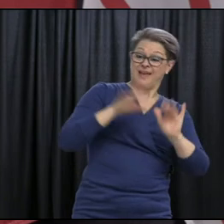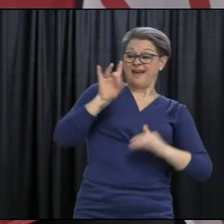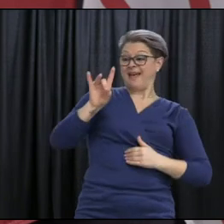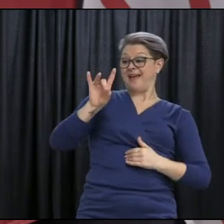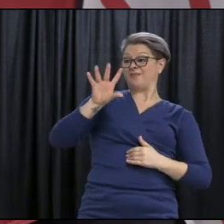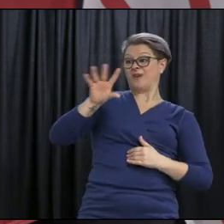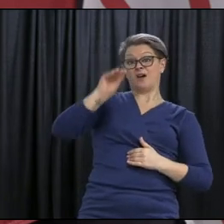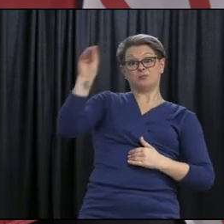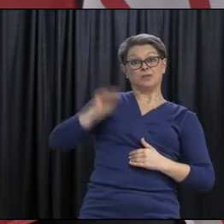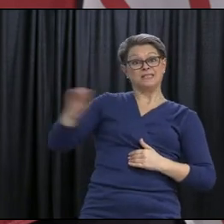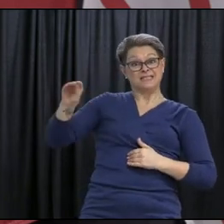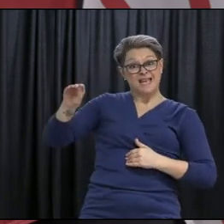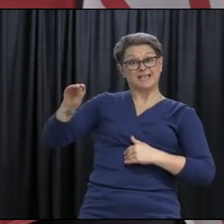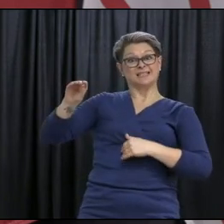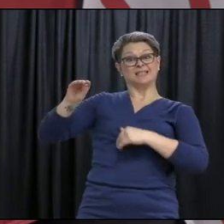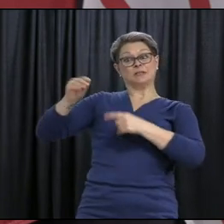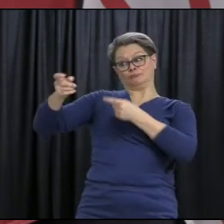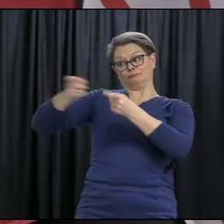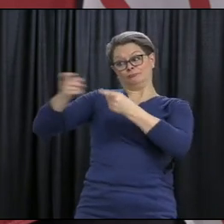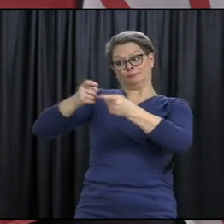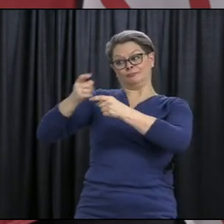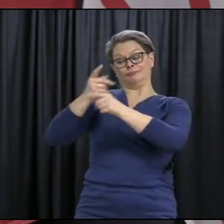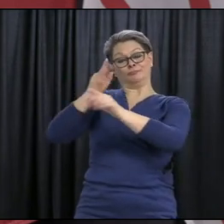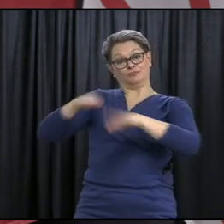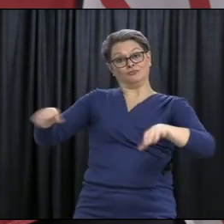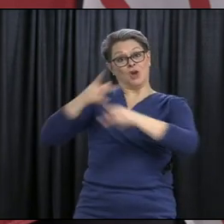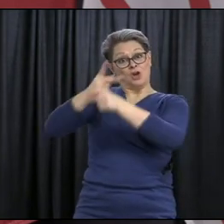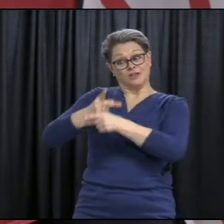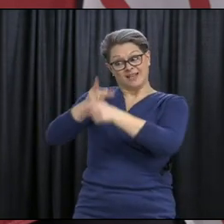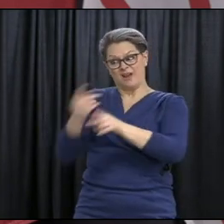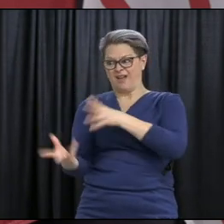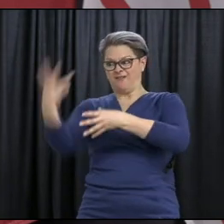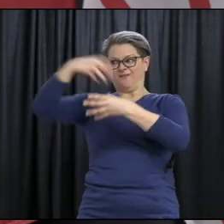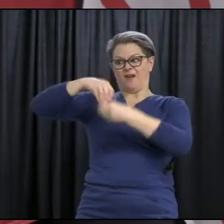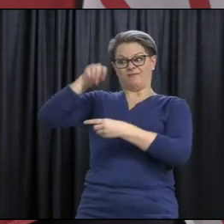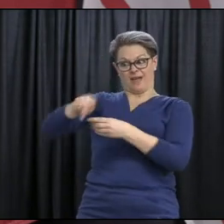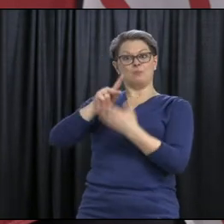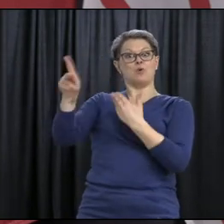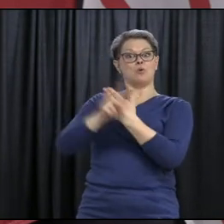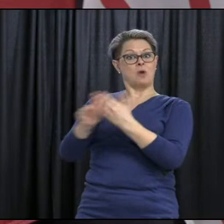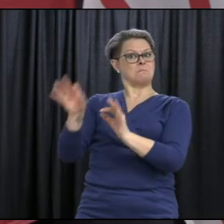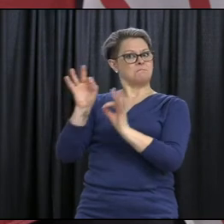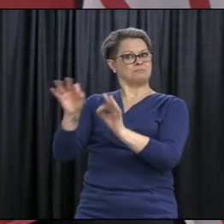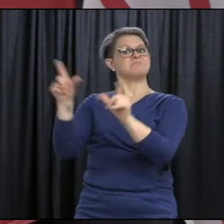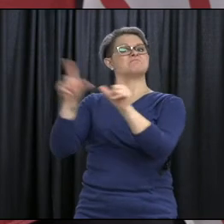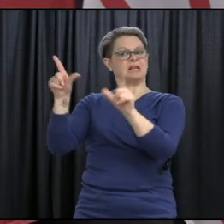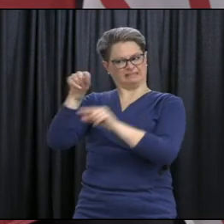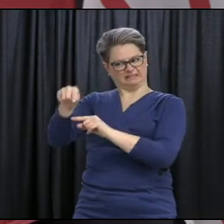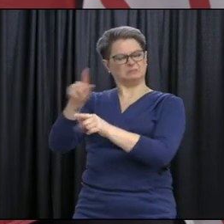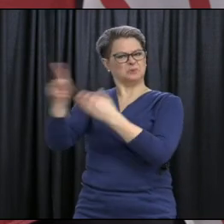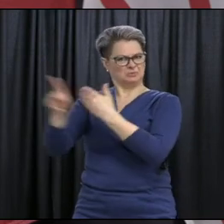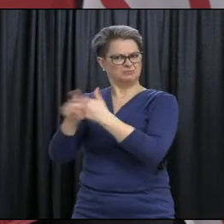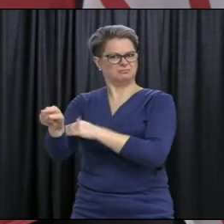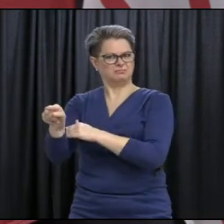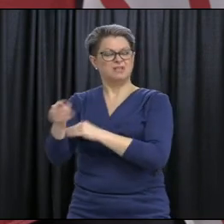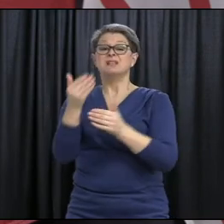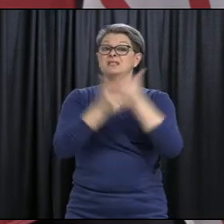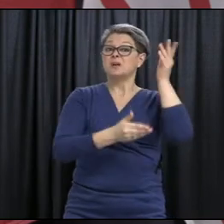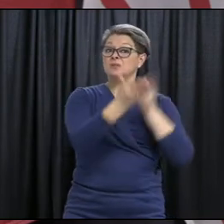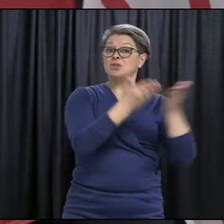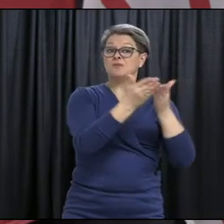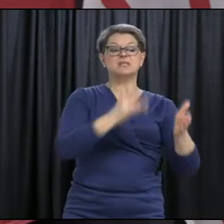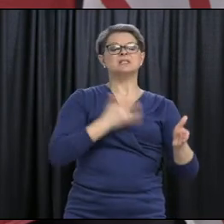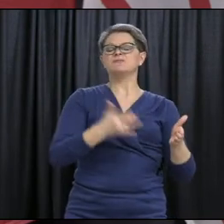of the entire regulated childcare industry on the operating grant program. However, there are some services that still choose to